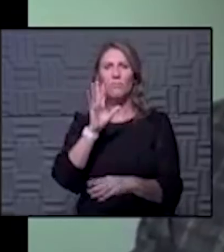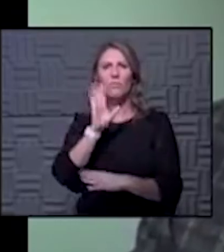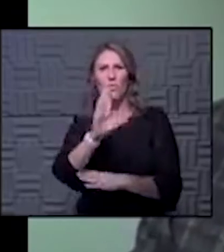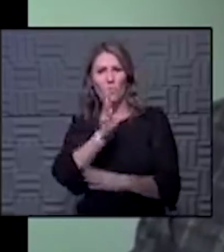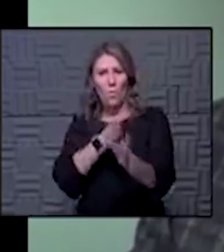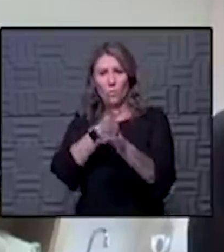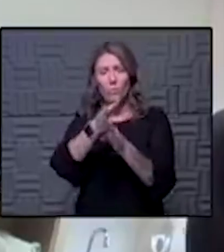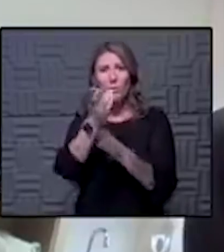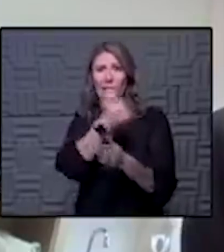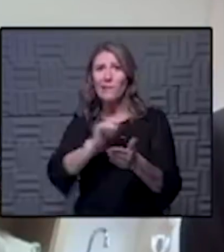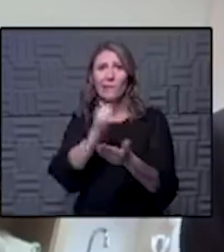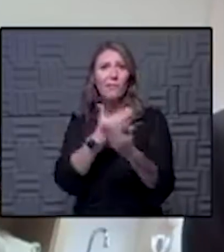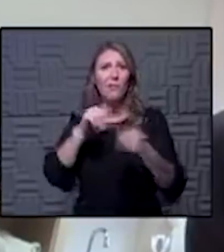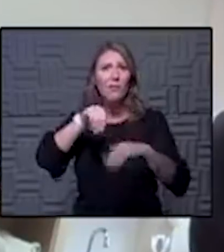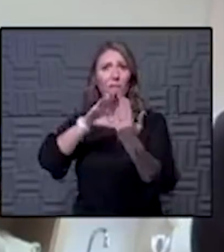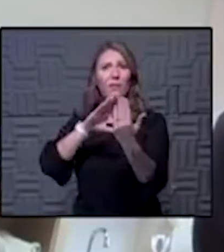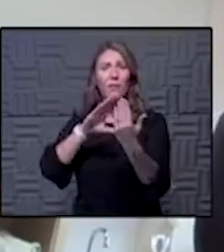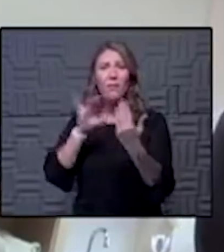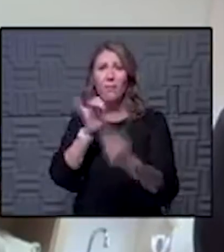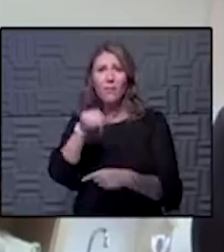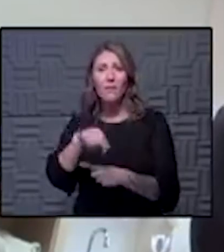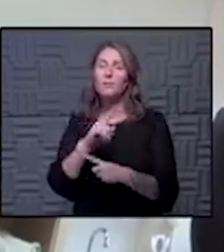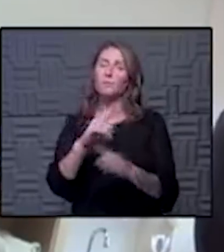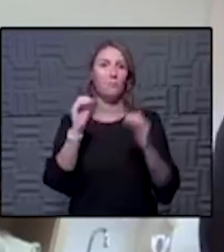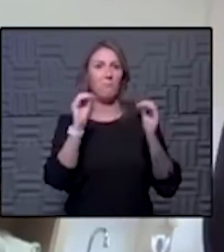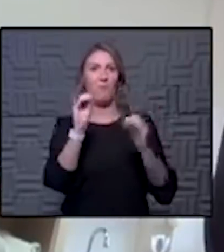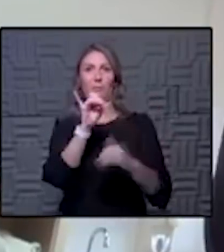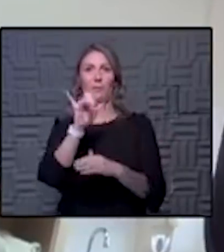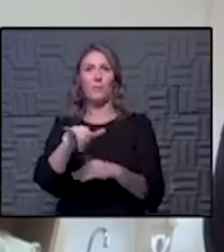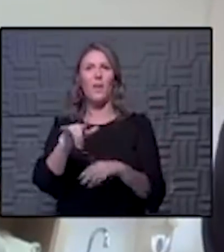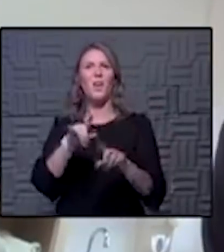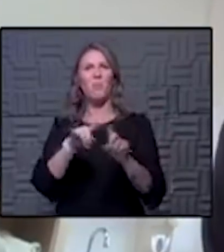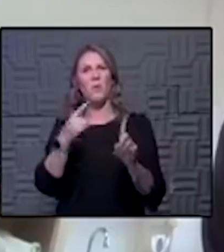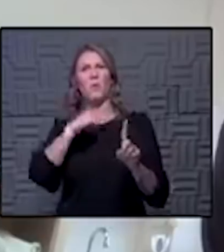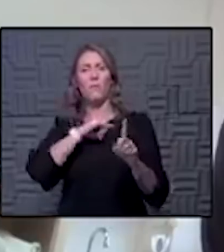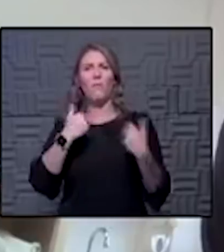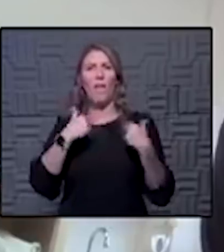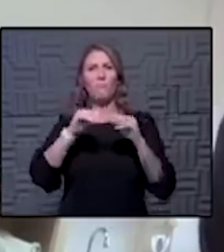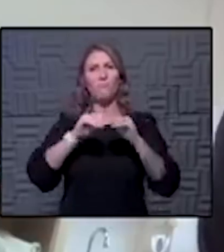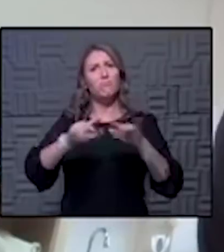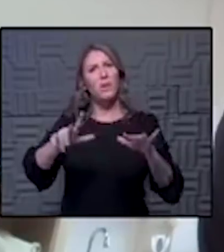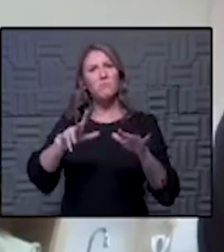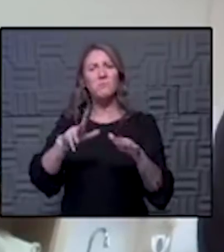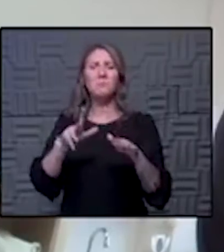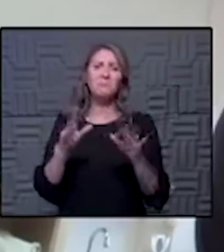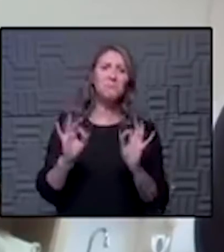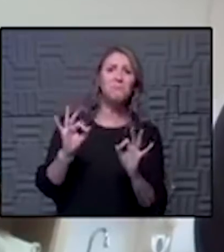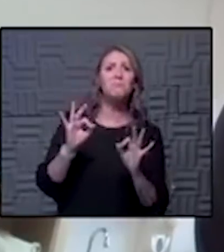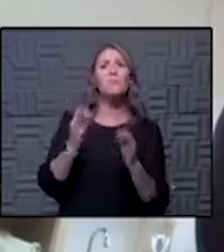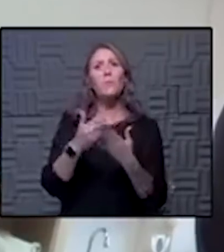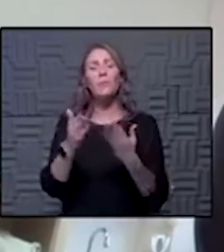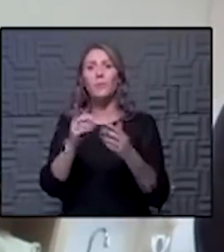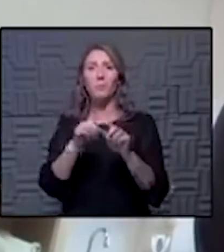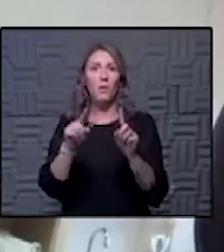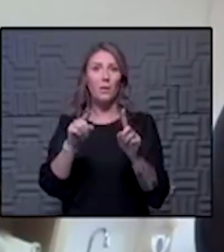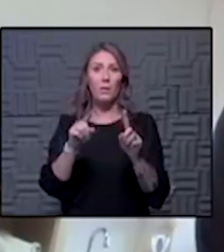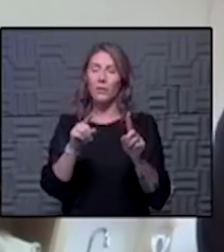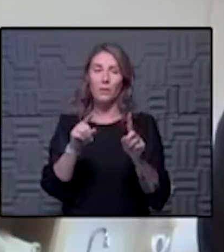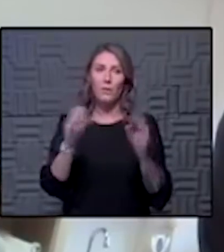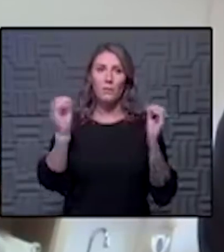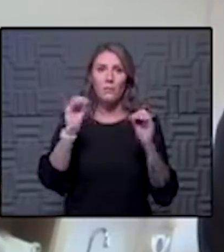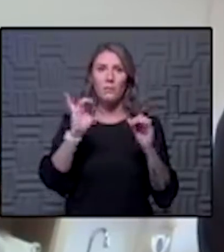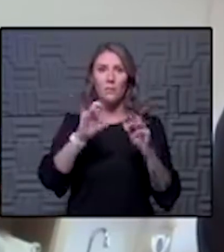this? Nothing on this scale. We've had some little outbreaks of other things, but nothing on this